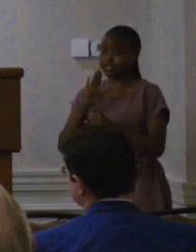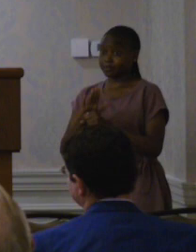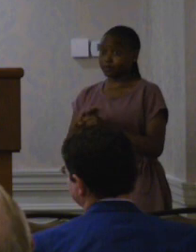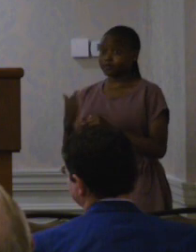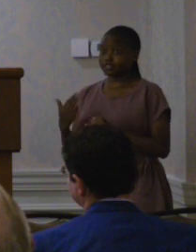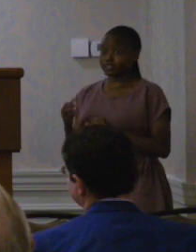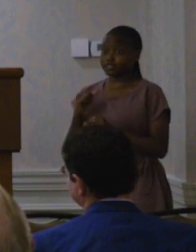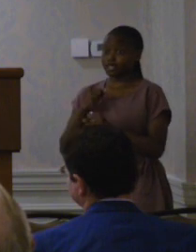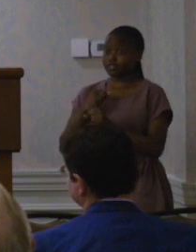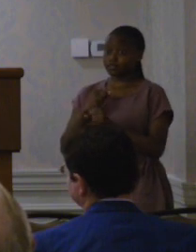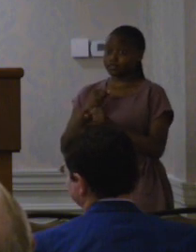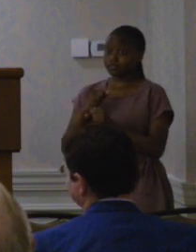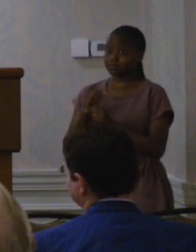makes it well worth exploring.